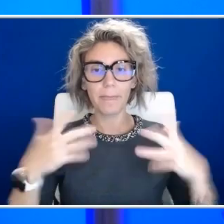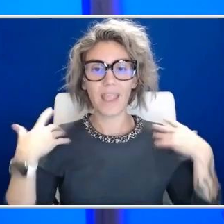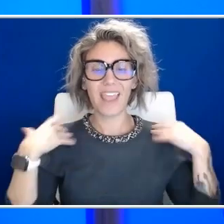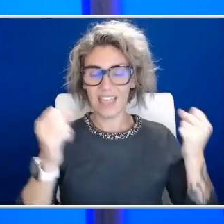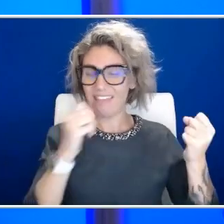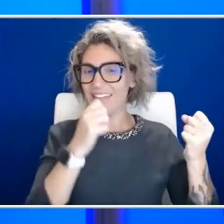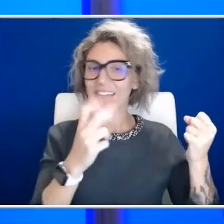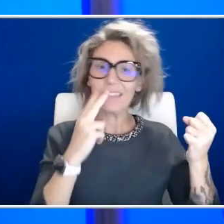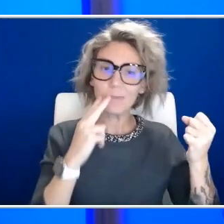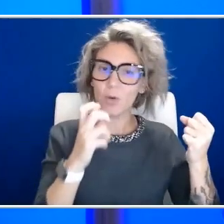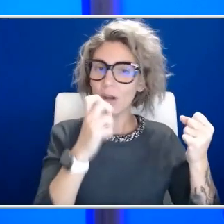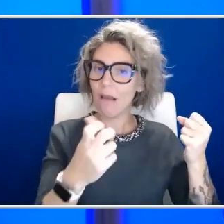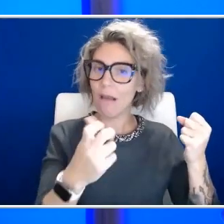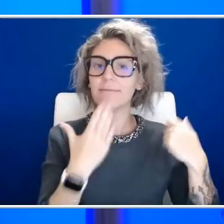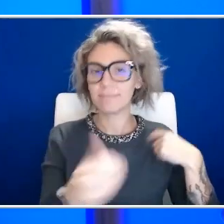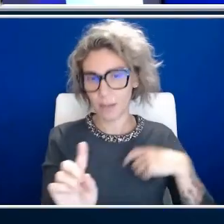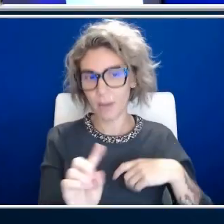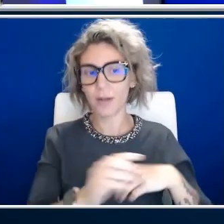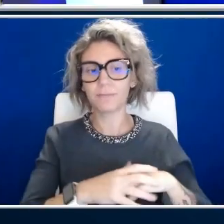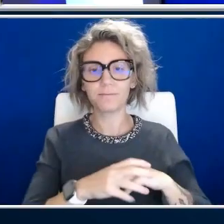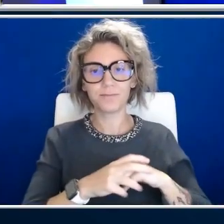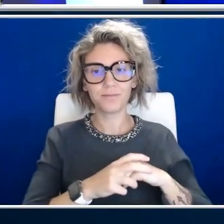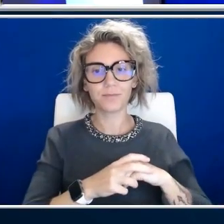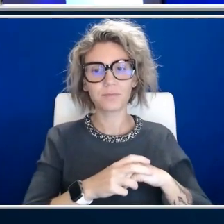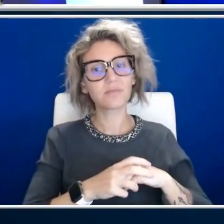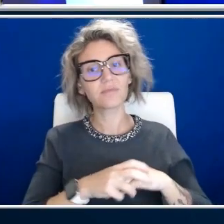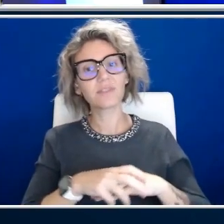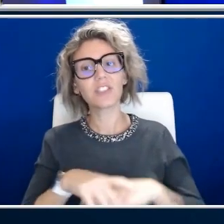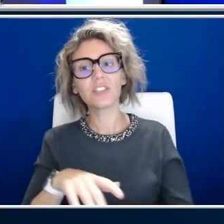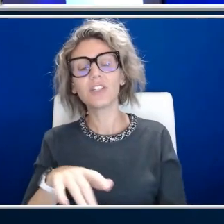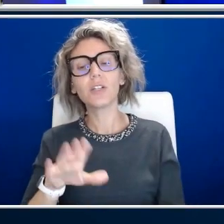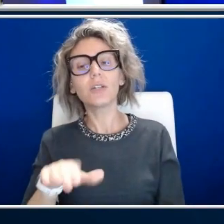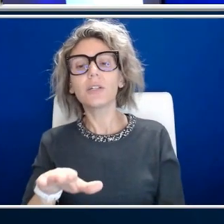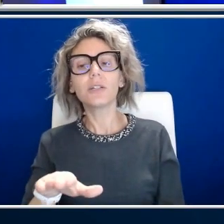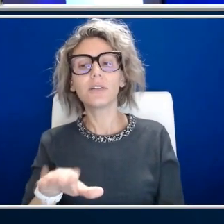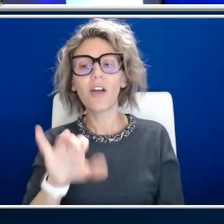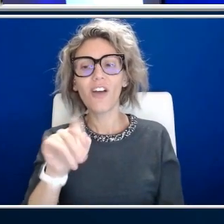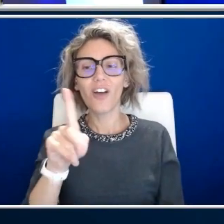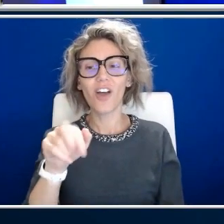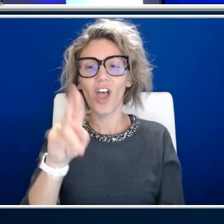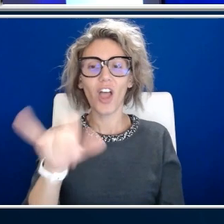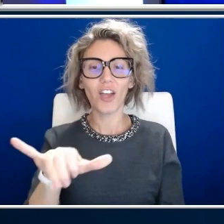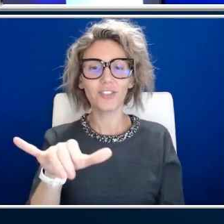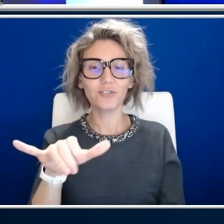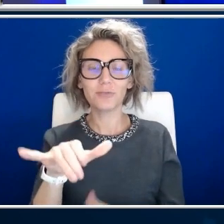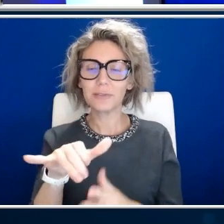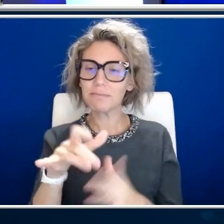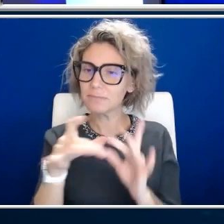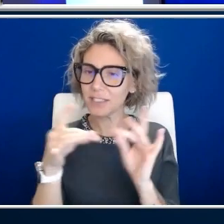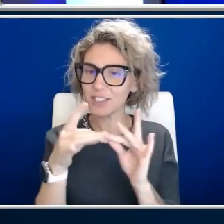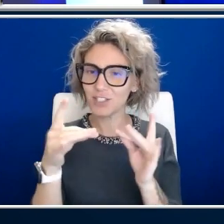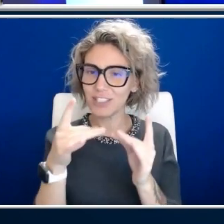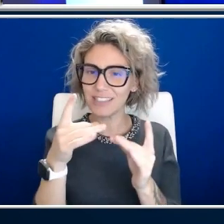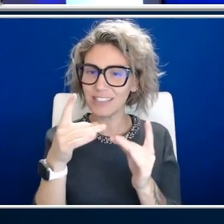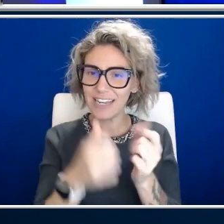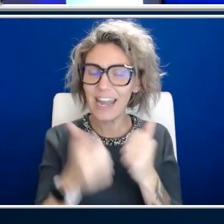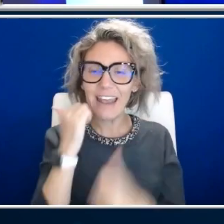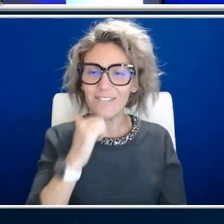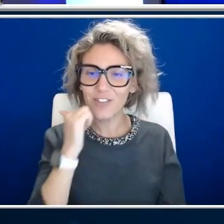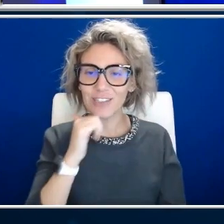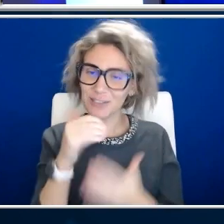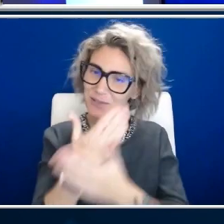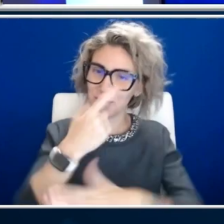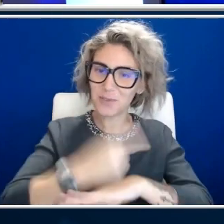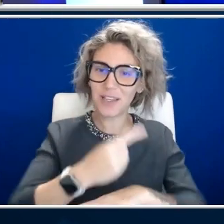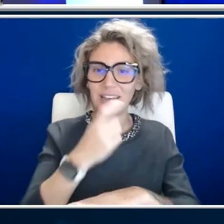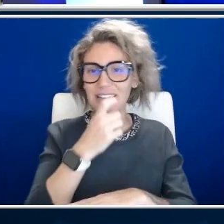non-diabetic. Joey, Audrey had mentioned just, taking every day is a new day and not taking anything for granted. What's been